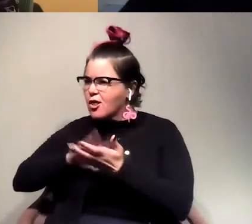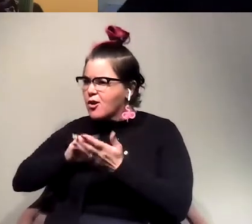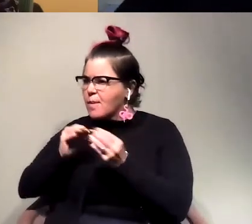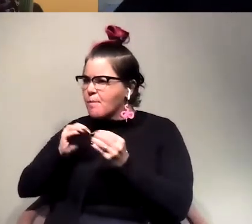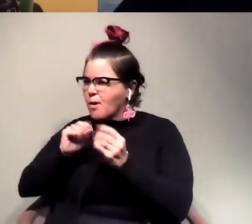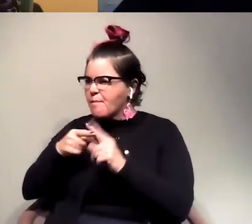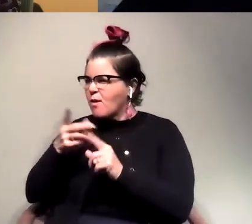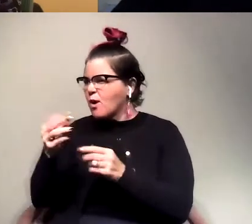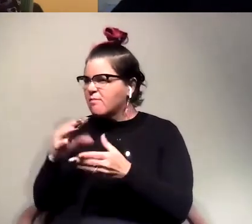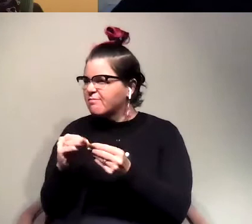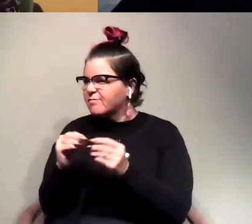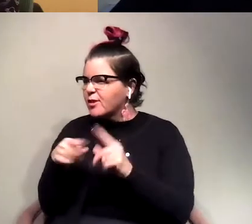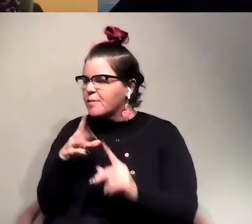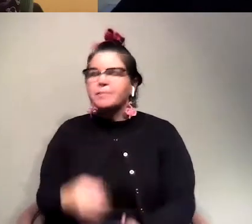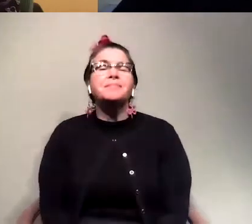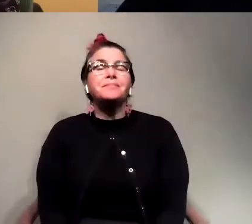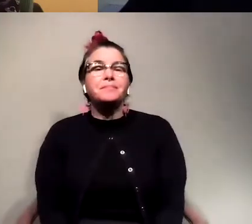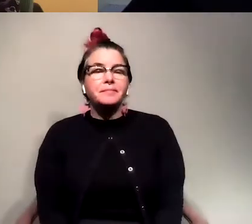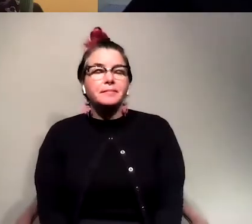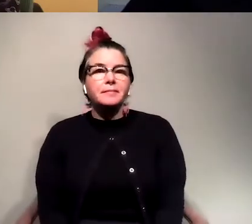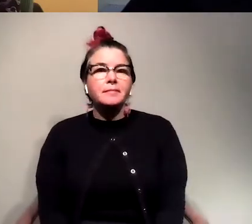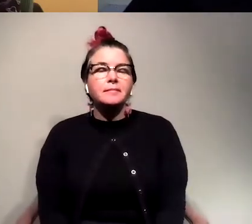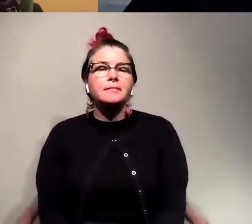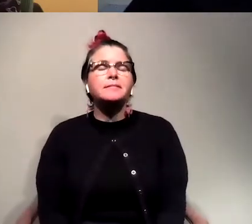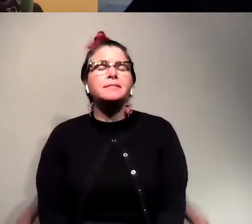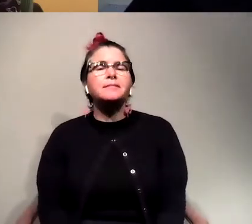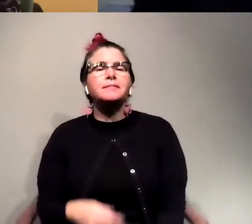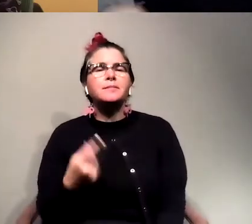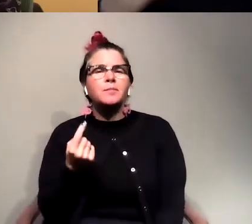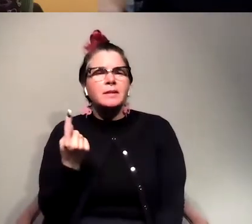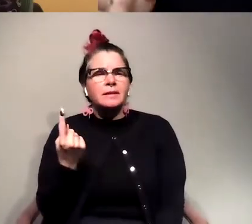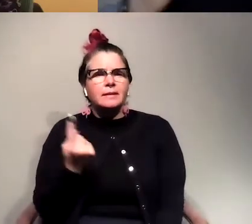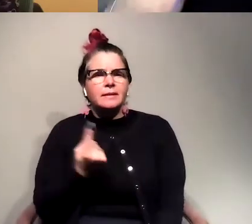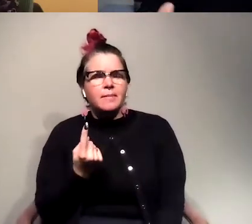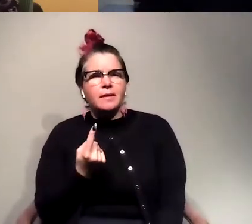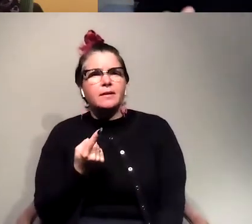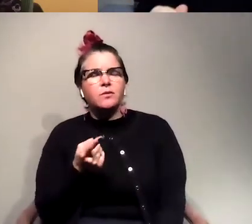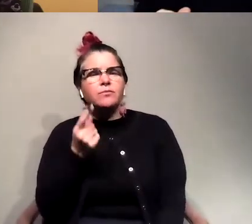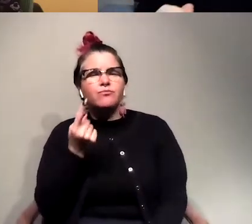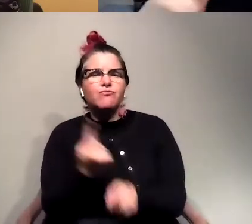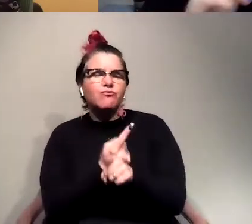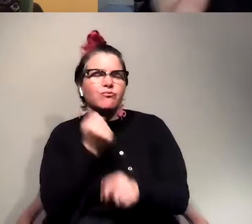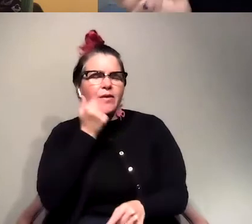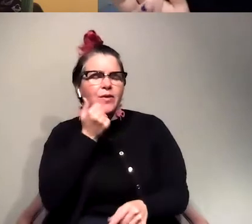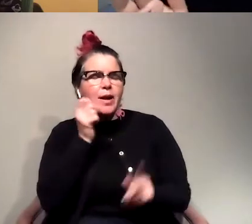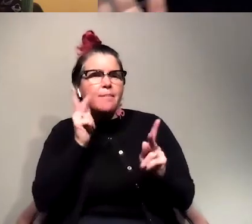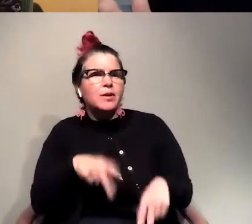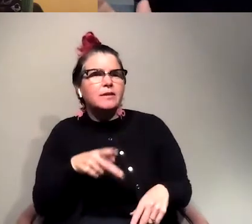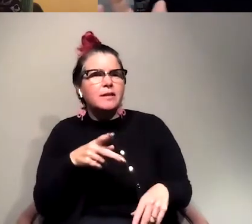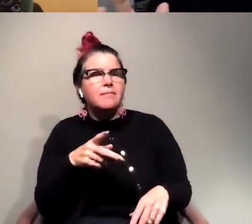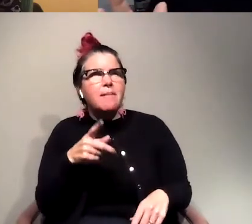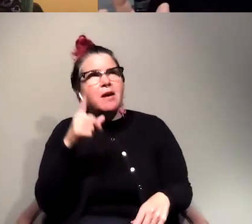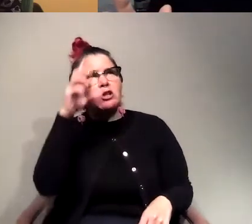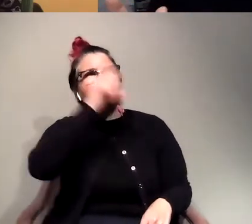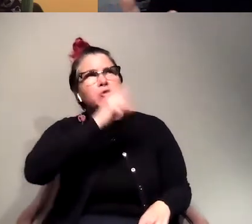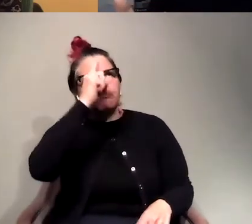talking about a little more. That's great. So what are some things that your everyday person walking down the street might think that